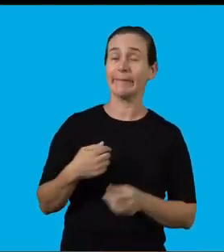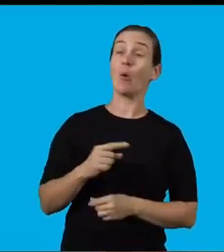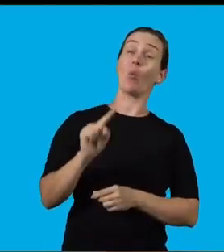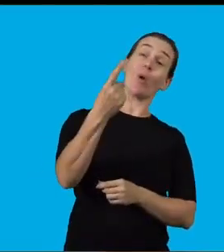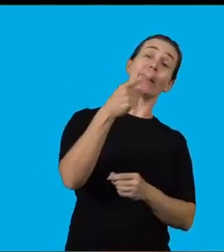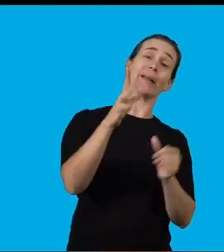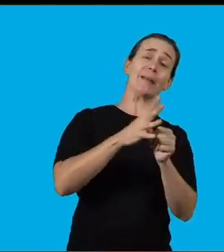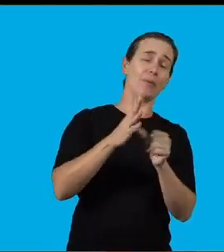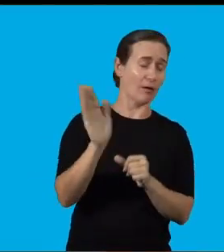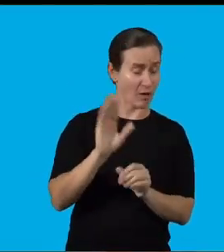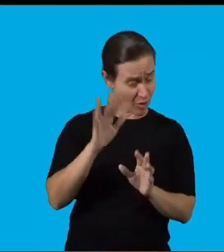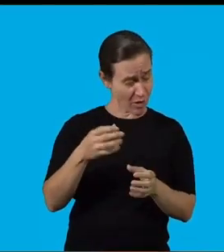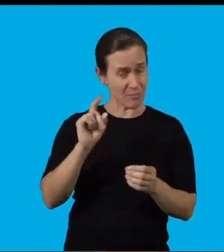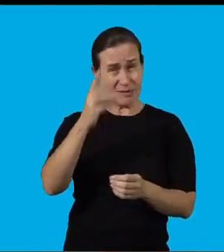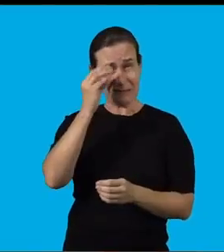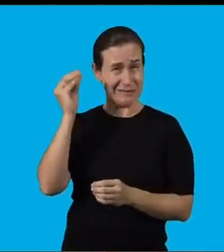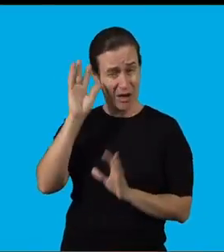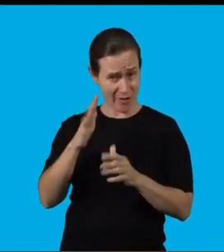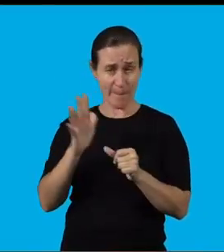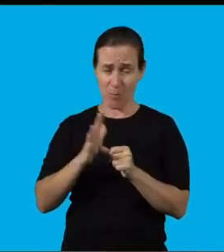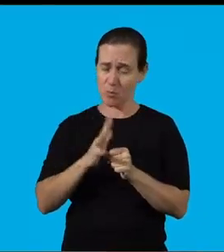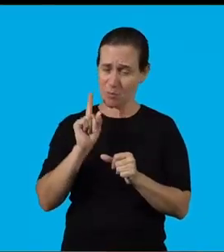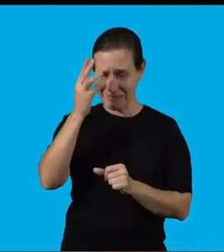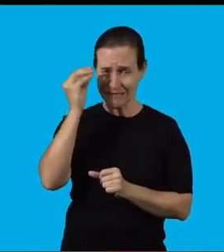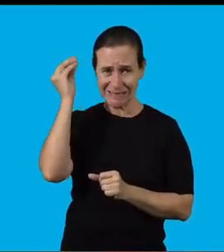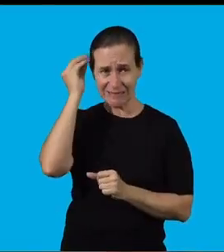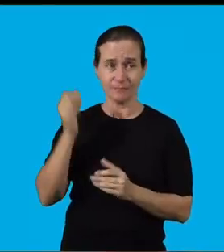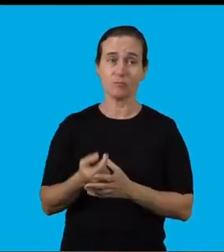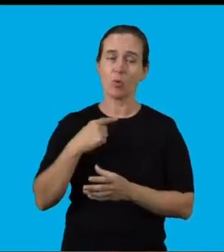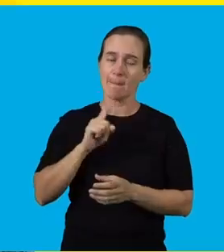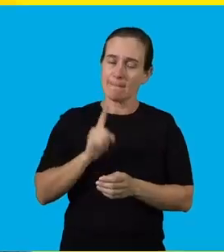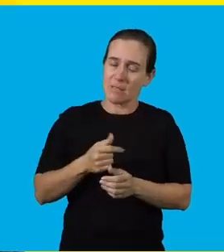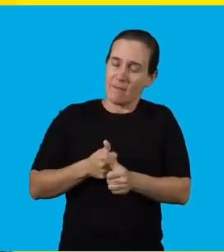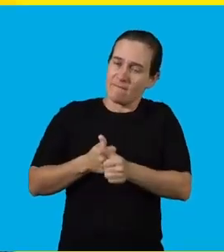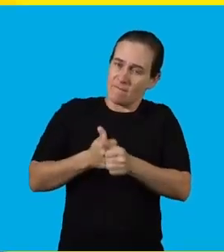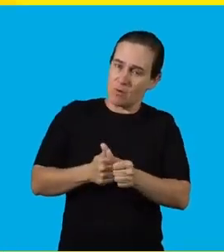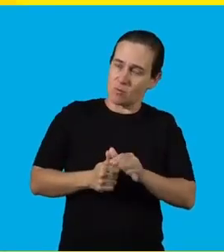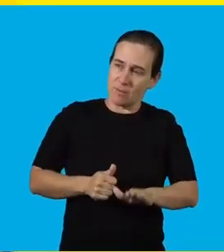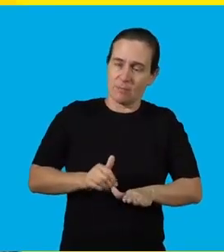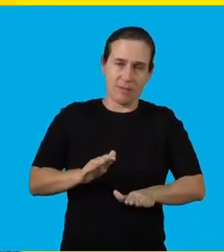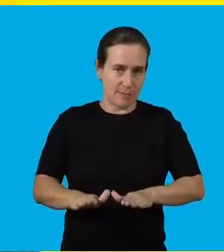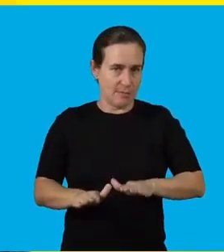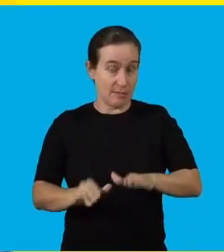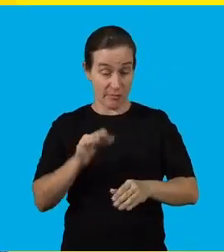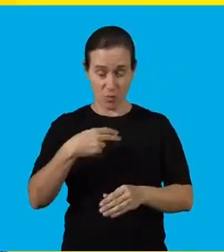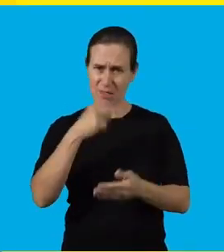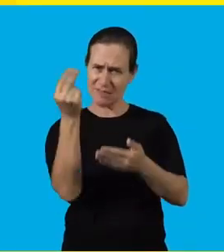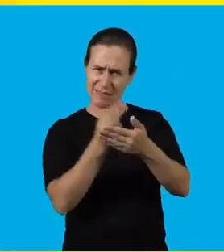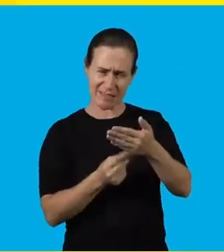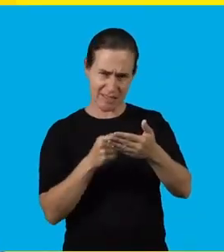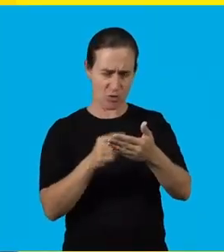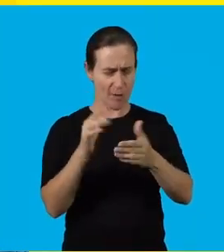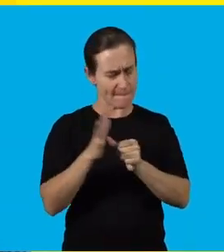the important thing. We saw that it was really important that we follow the steps. So when you sketch a cubic function, there's key